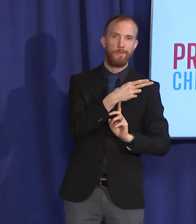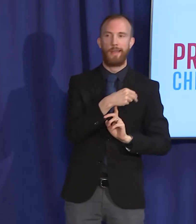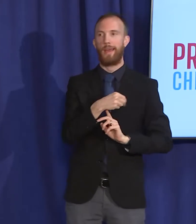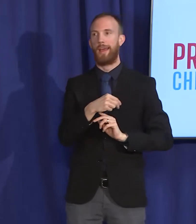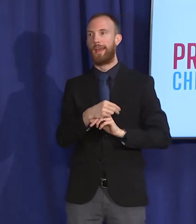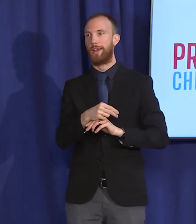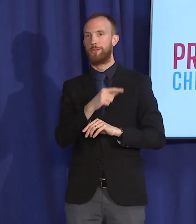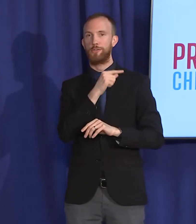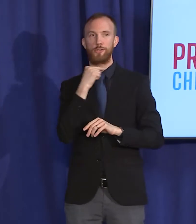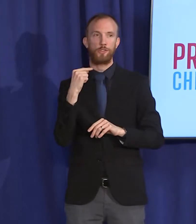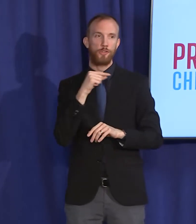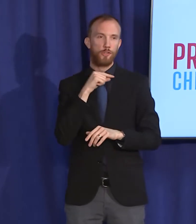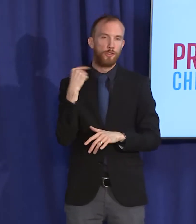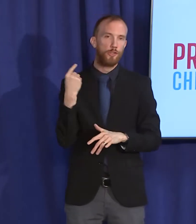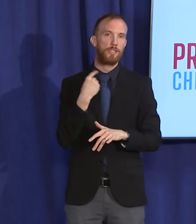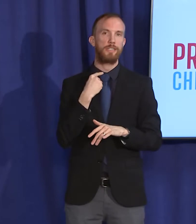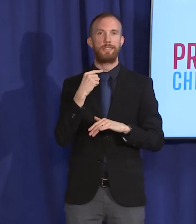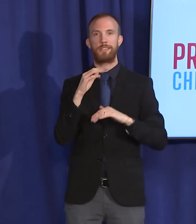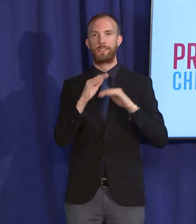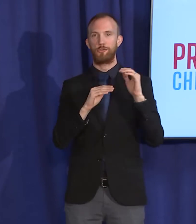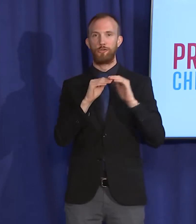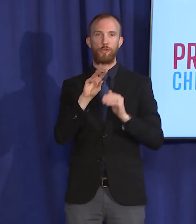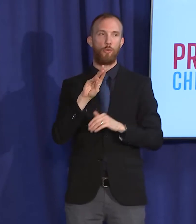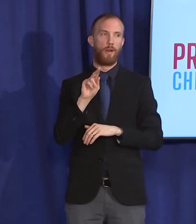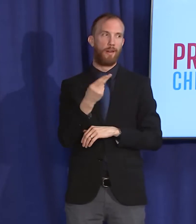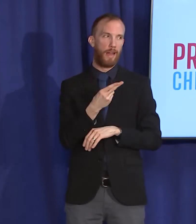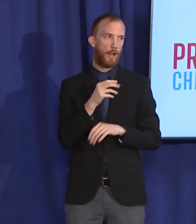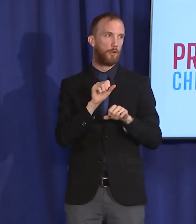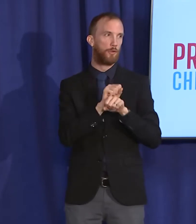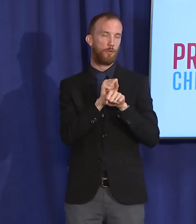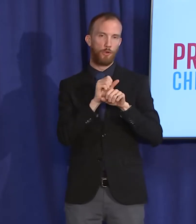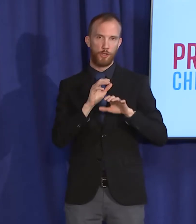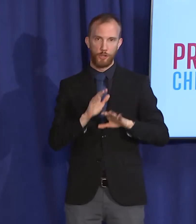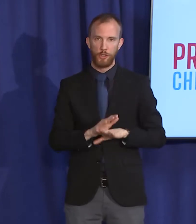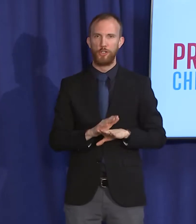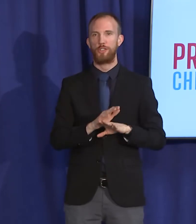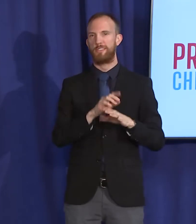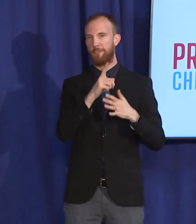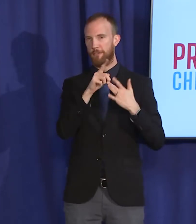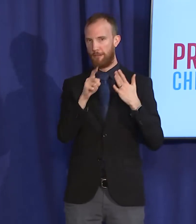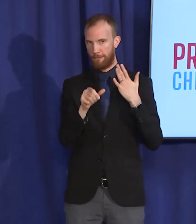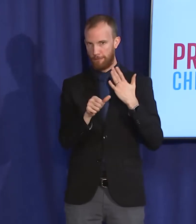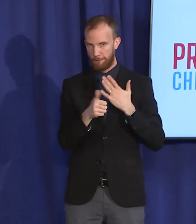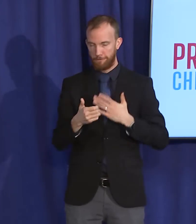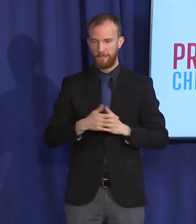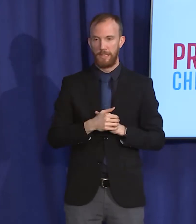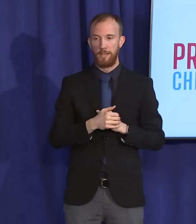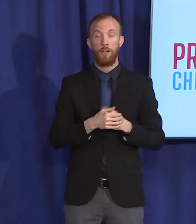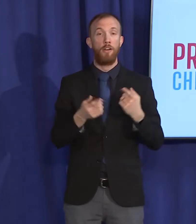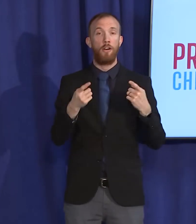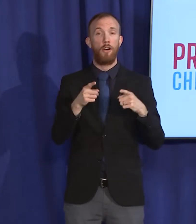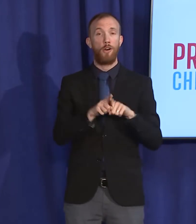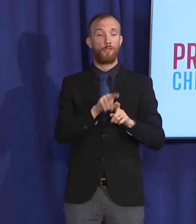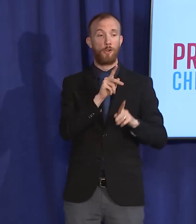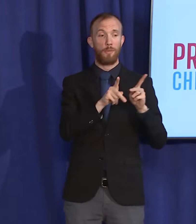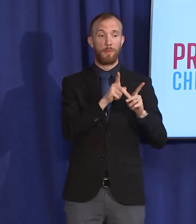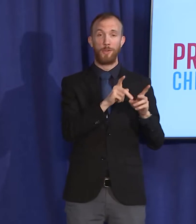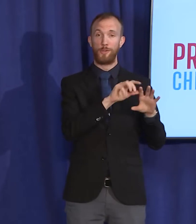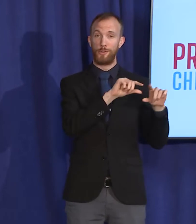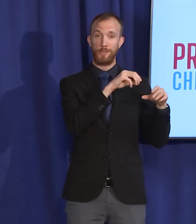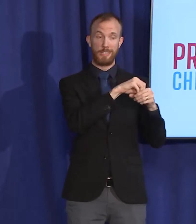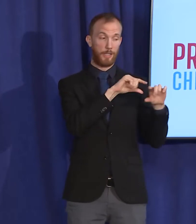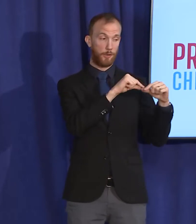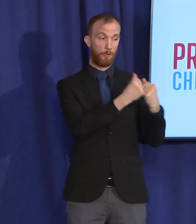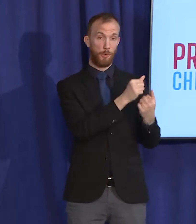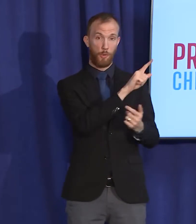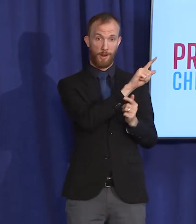name a few. Additionally, we will continue to vaccinate residents who are already eligible in 1A and